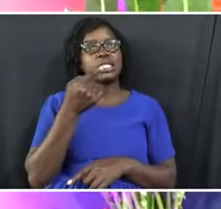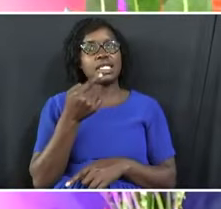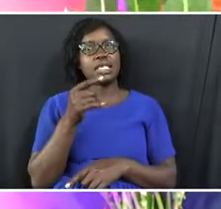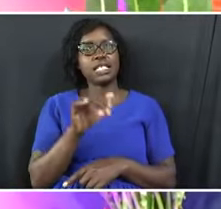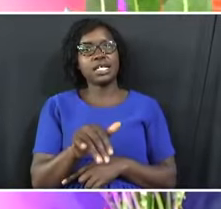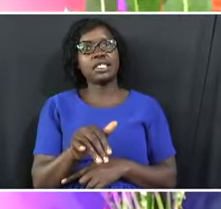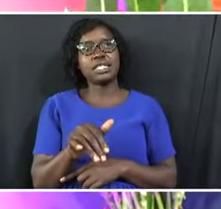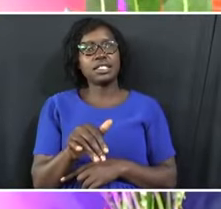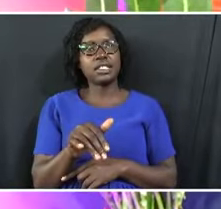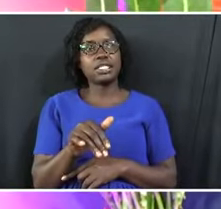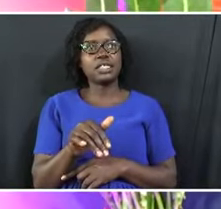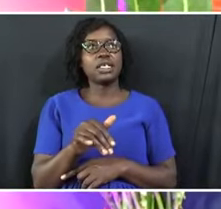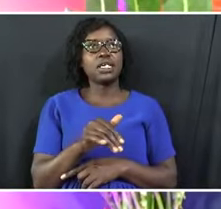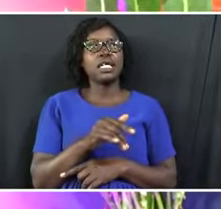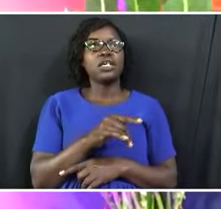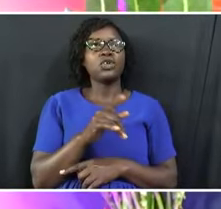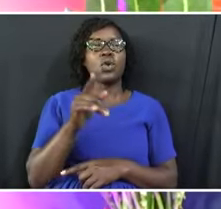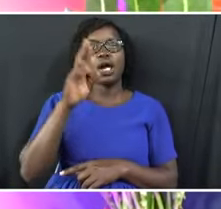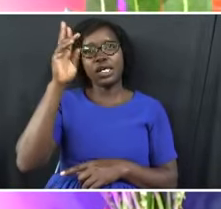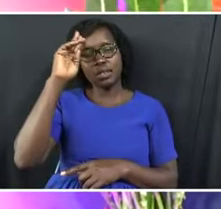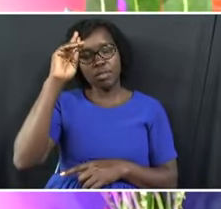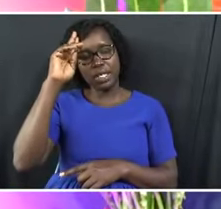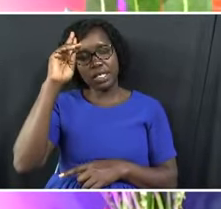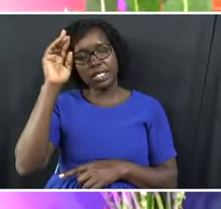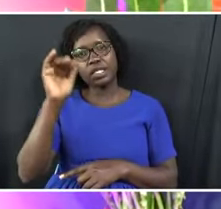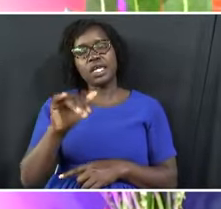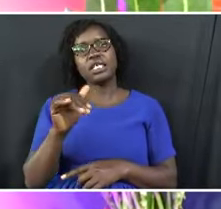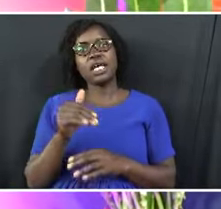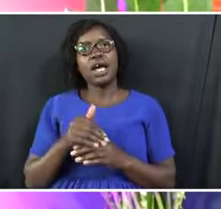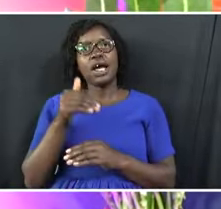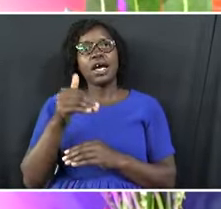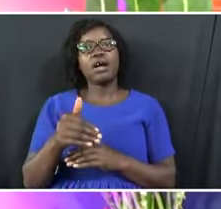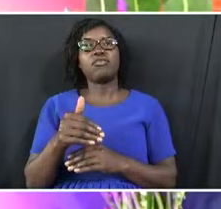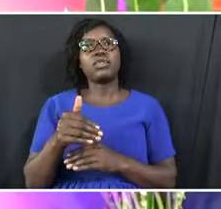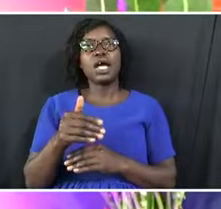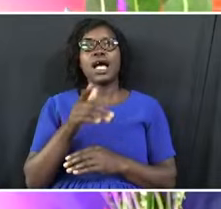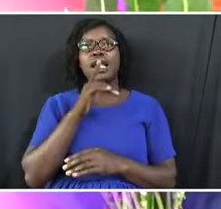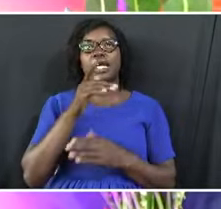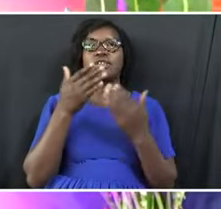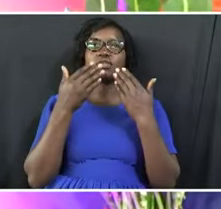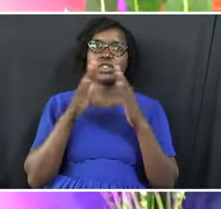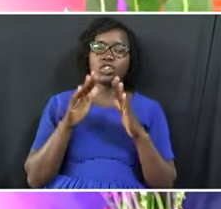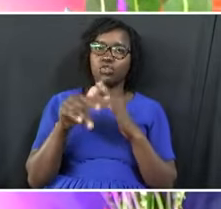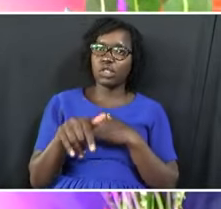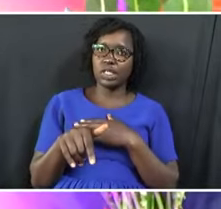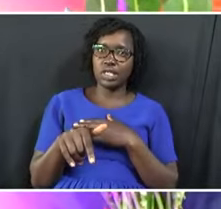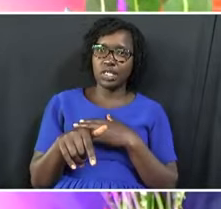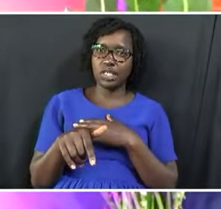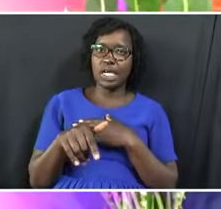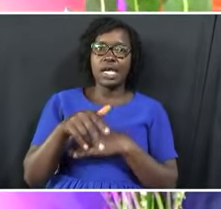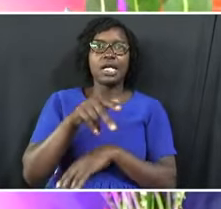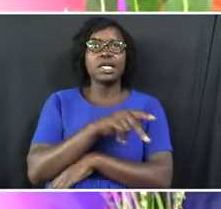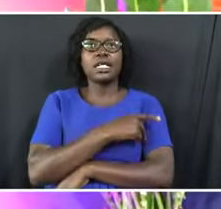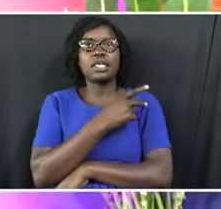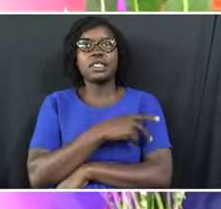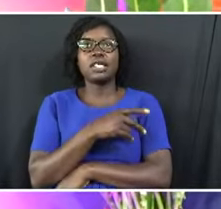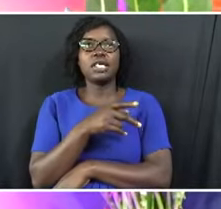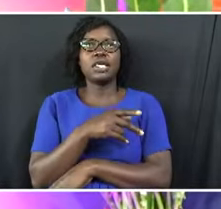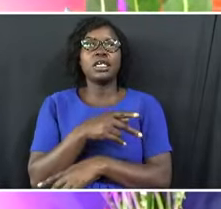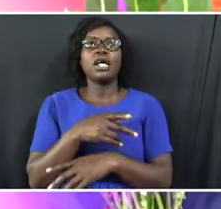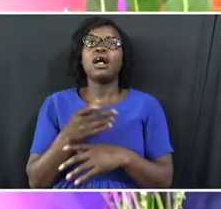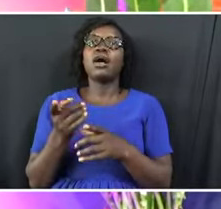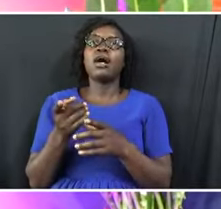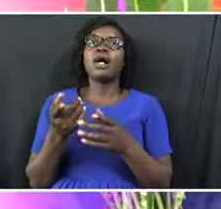that you are reminded that after you have taken your lunch, kindly find your way to